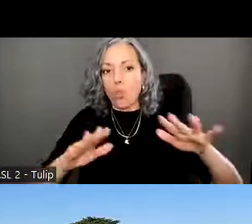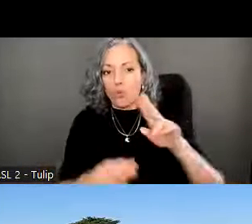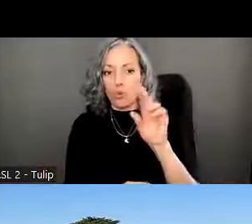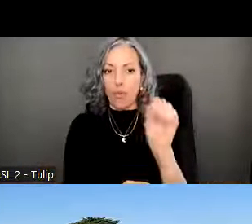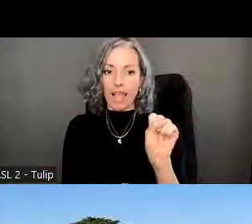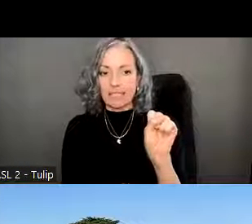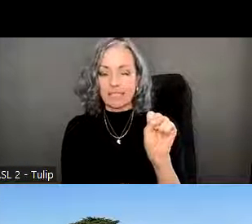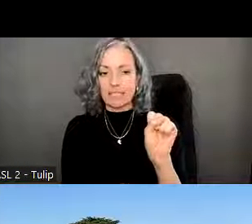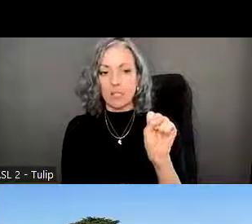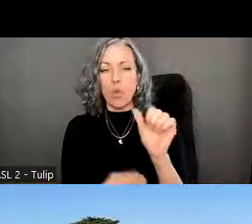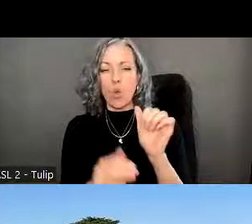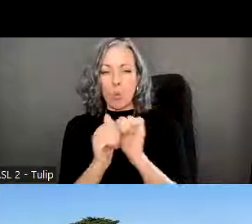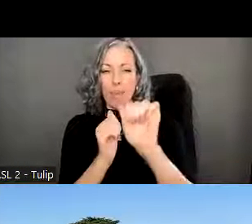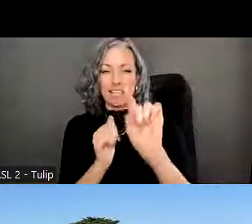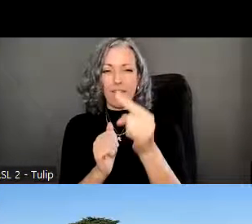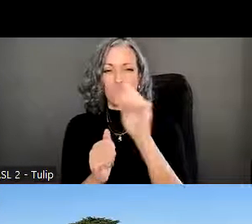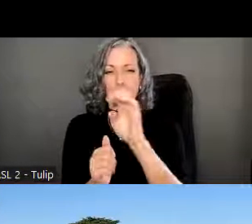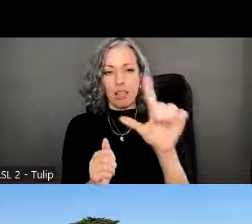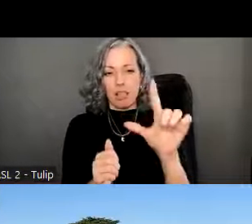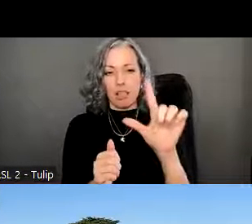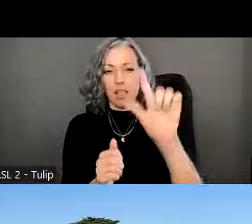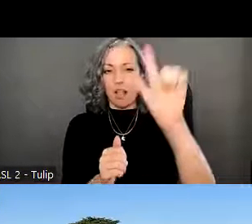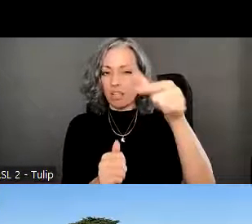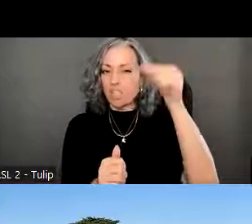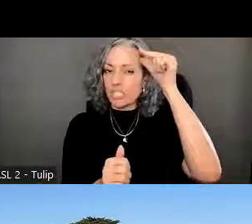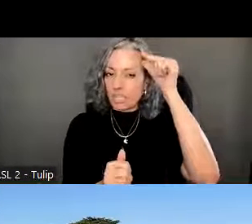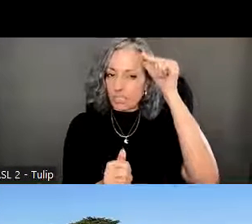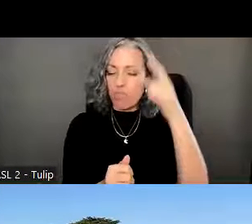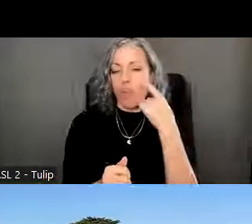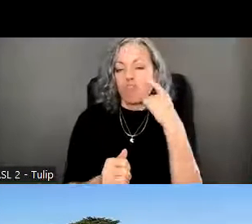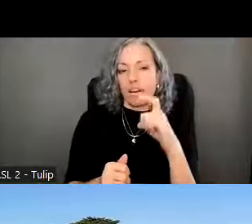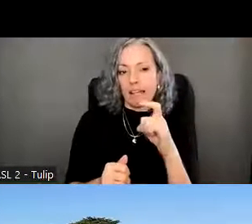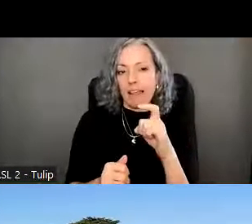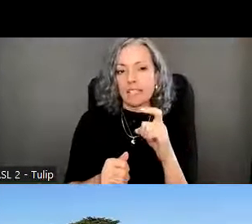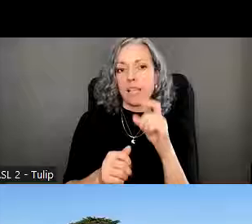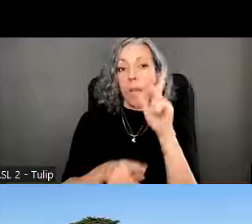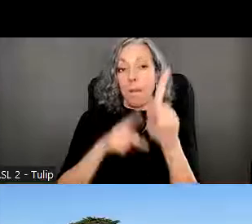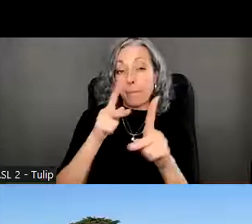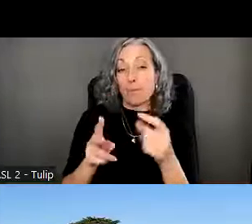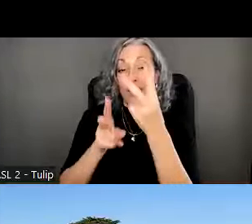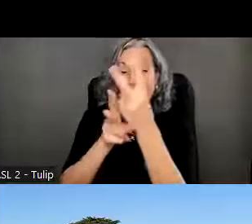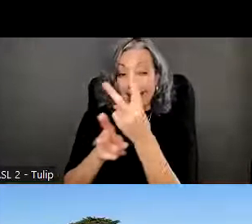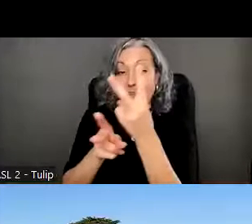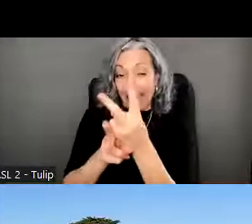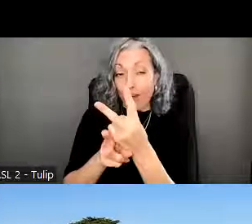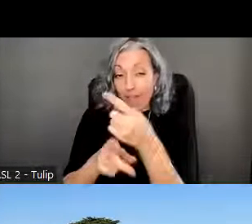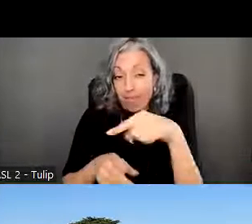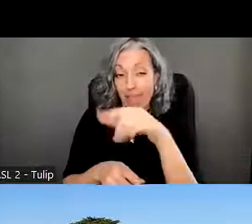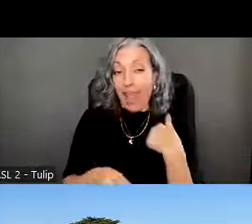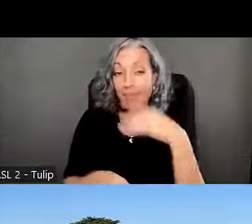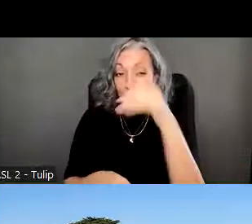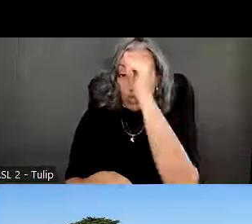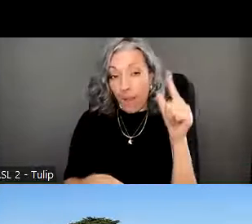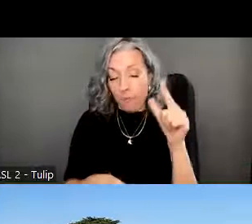first legislation that recognized family caregivers and of persons that have cognitive impairment, mostly